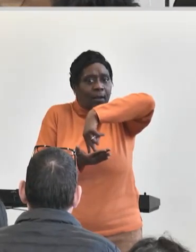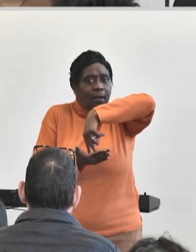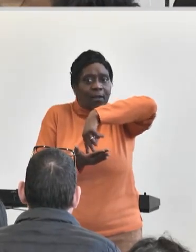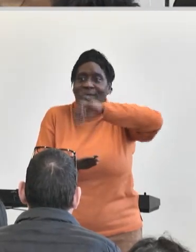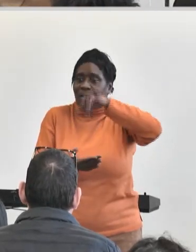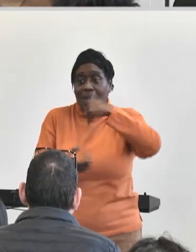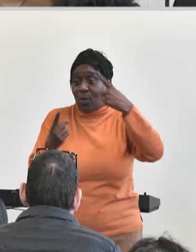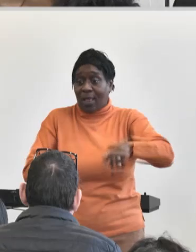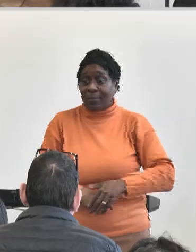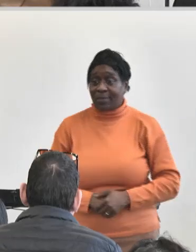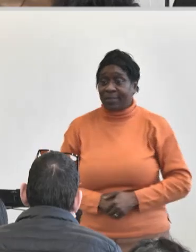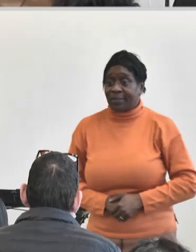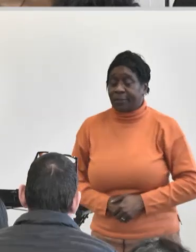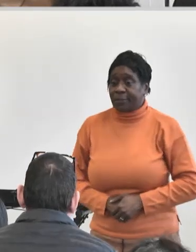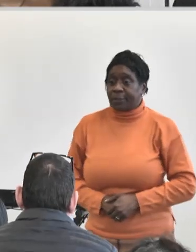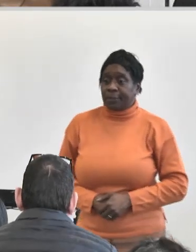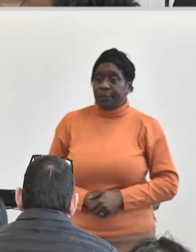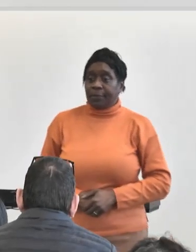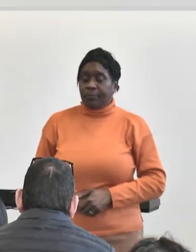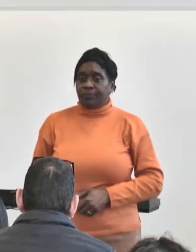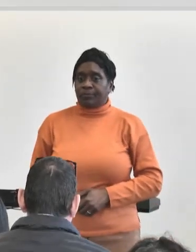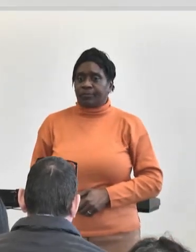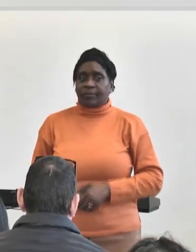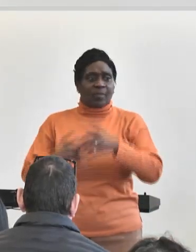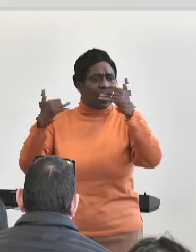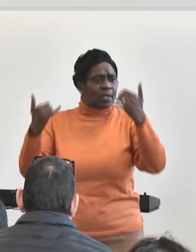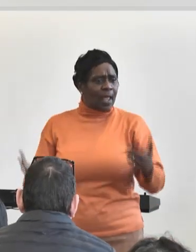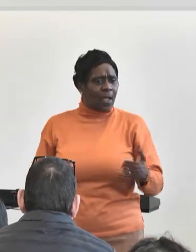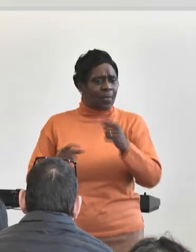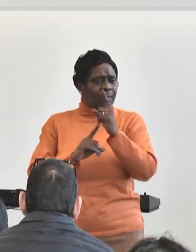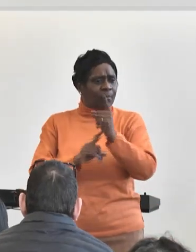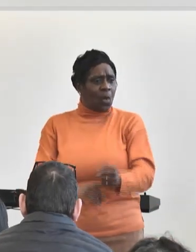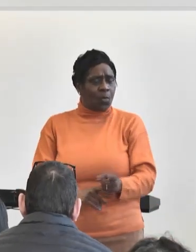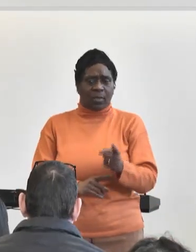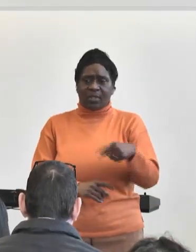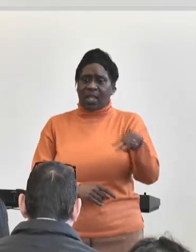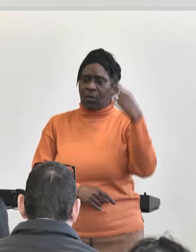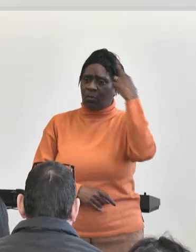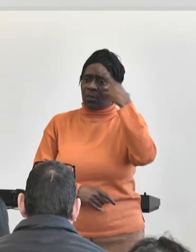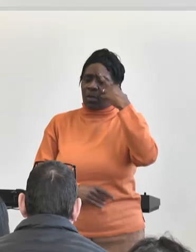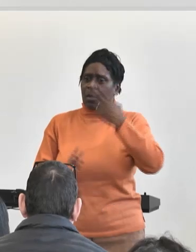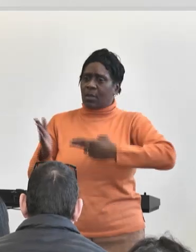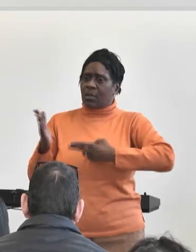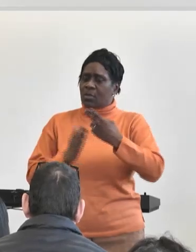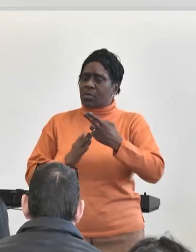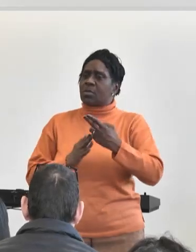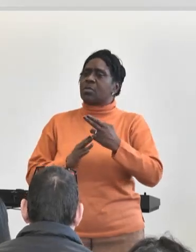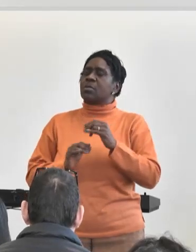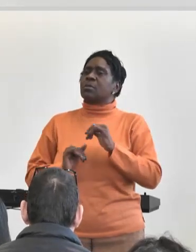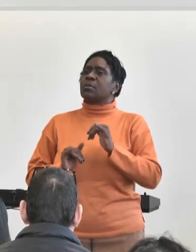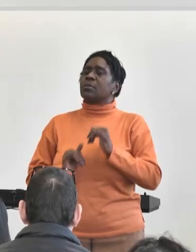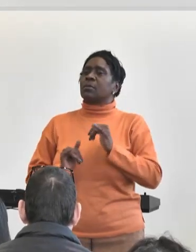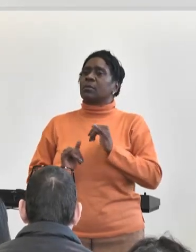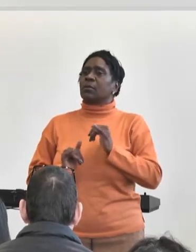not what happened. Pero no fue eso lo que pasó. And so now in this moment they realized the truth. Entonces ahora en ese momento se dieron cuenta de la